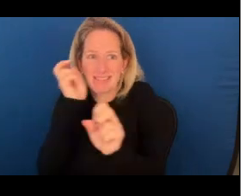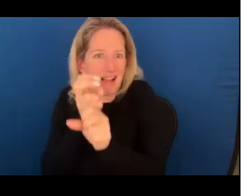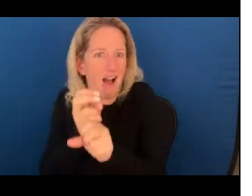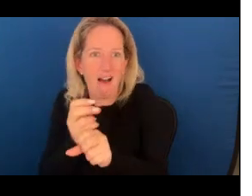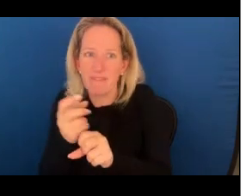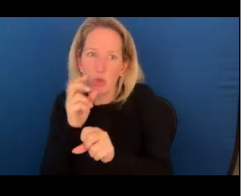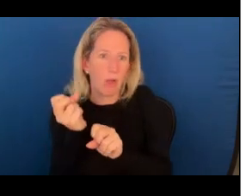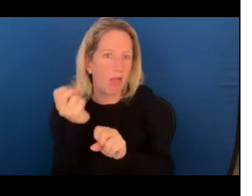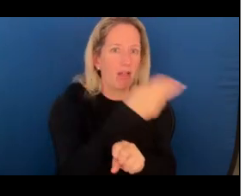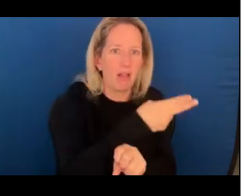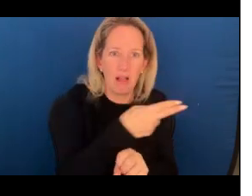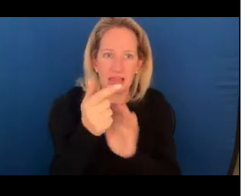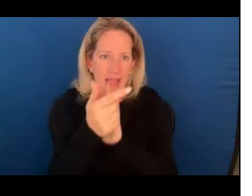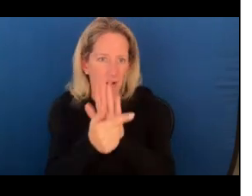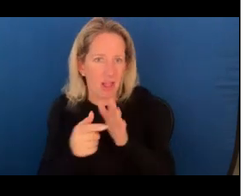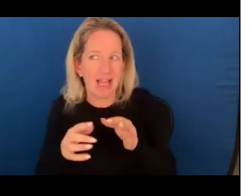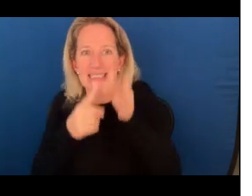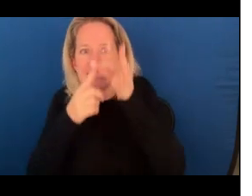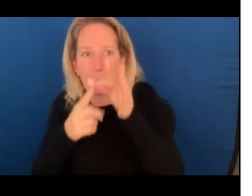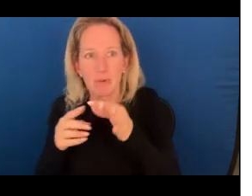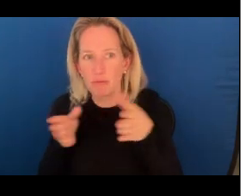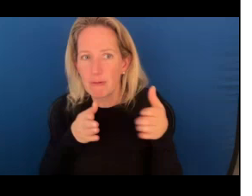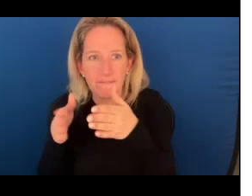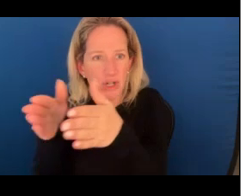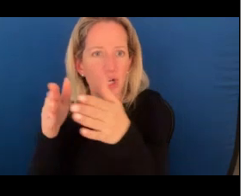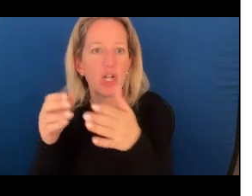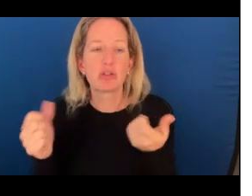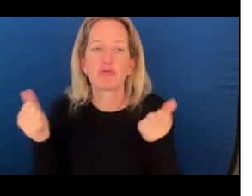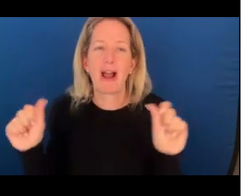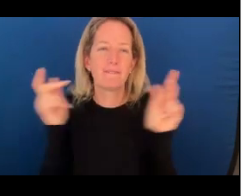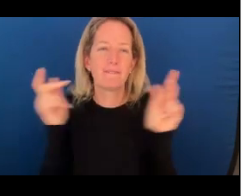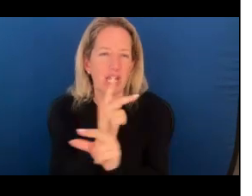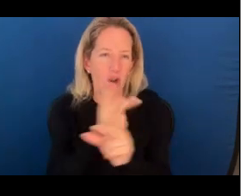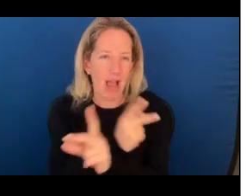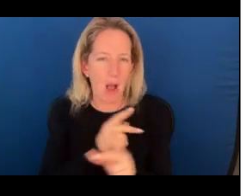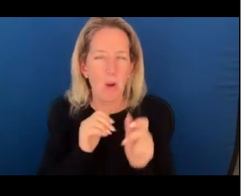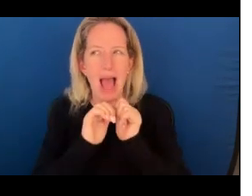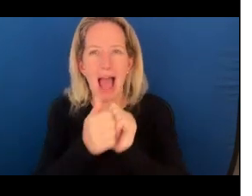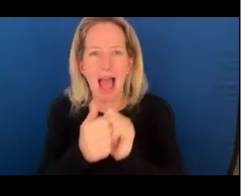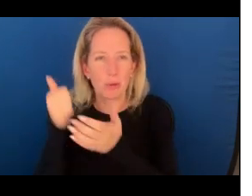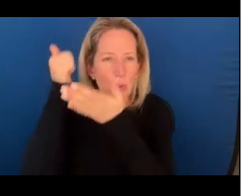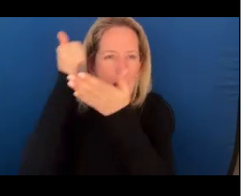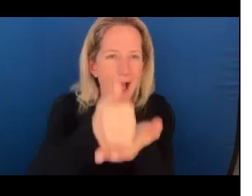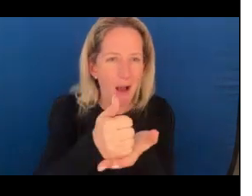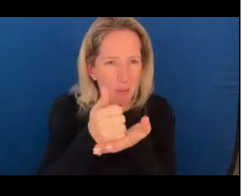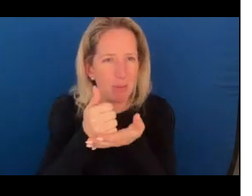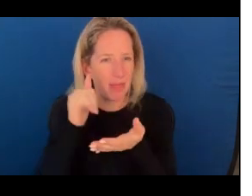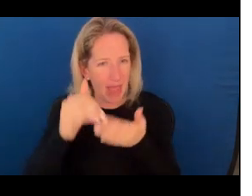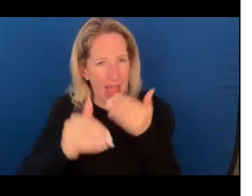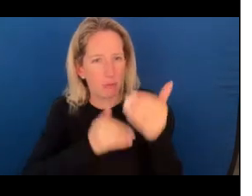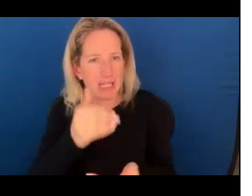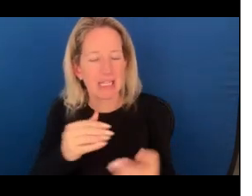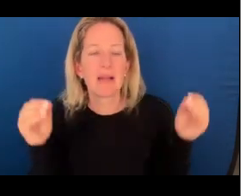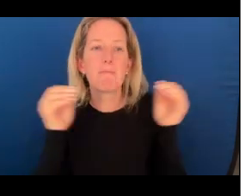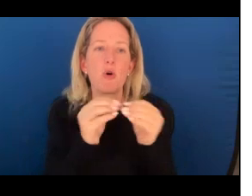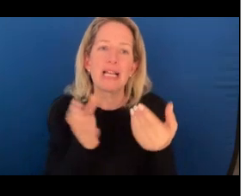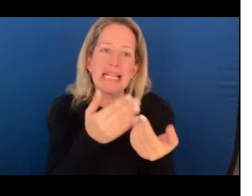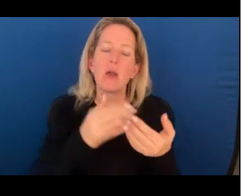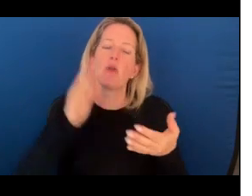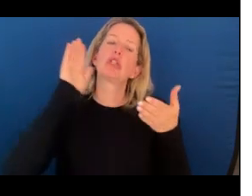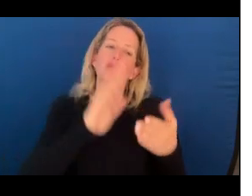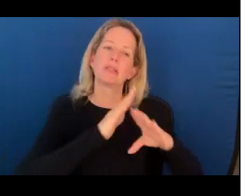their waste except for in the rivers. And so we're just trying to figure out, like, how to help make that process easier, reduce barriers for people to do